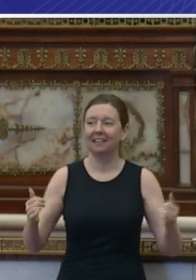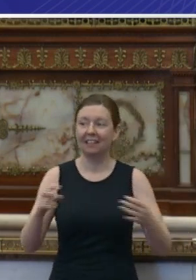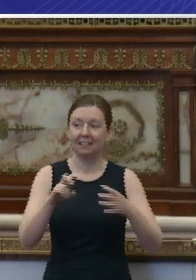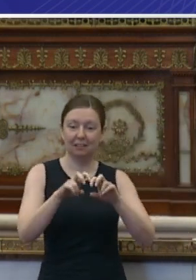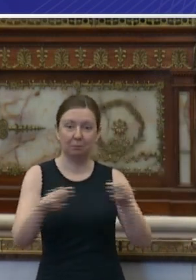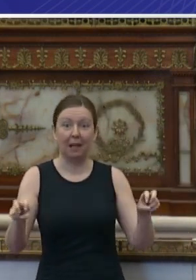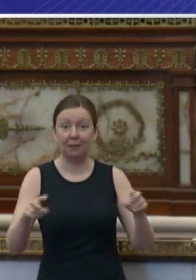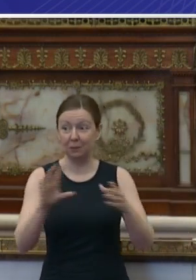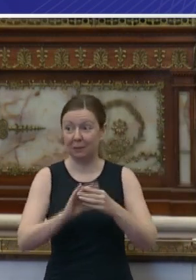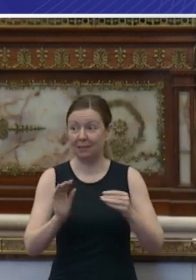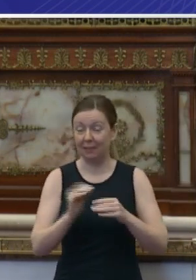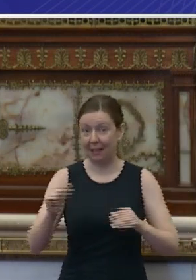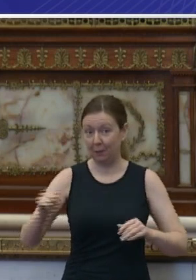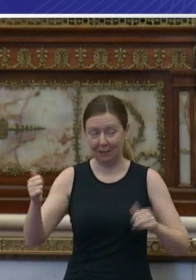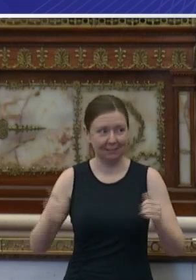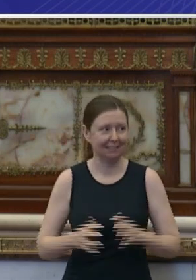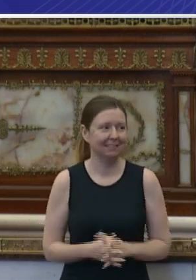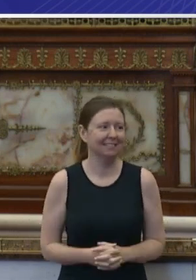to testify?